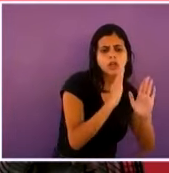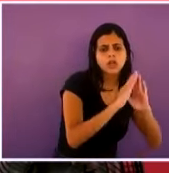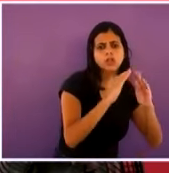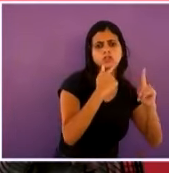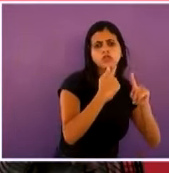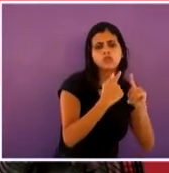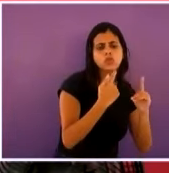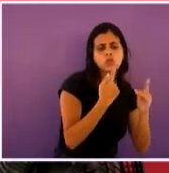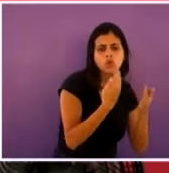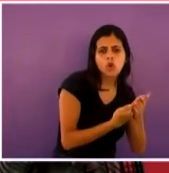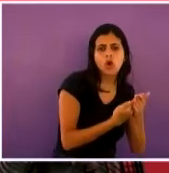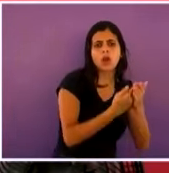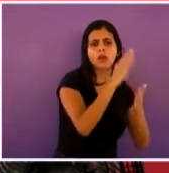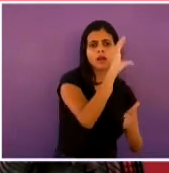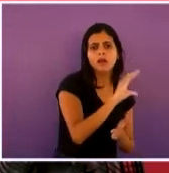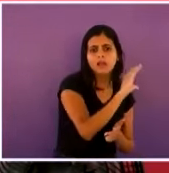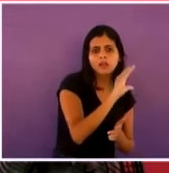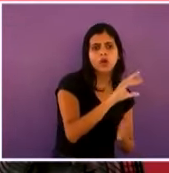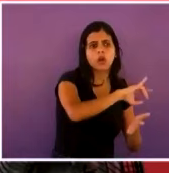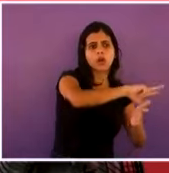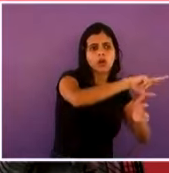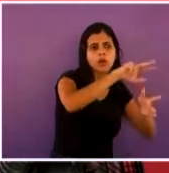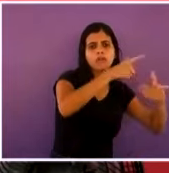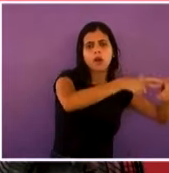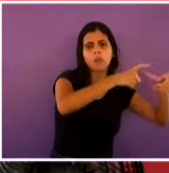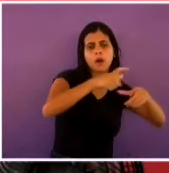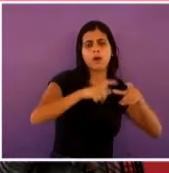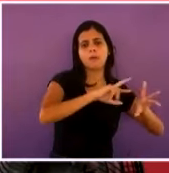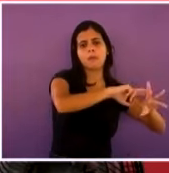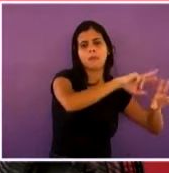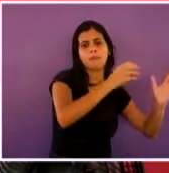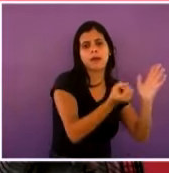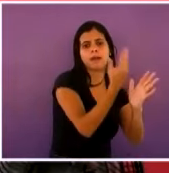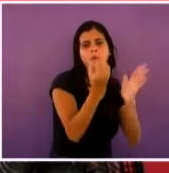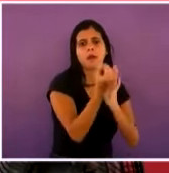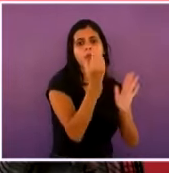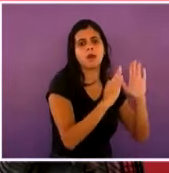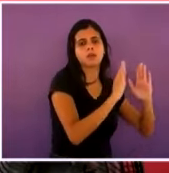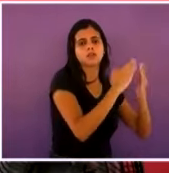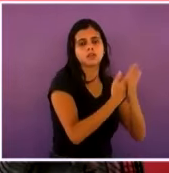católicas em diversos lugares para parar a reforma protestante. For